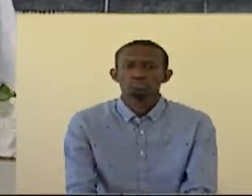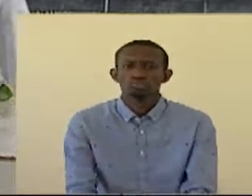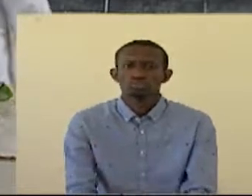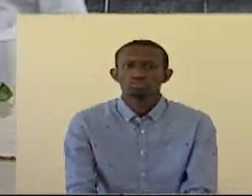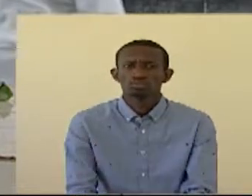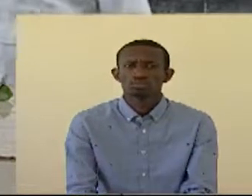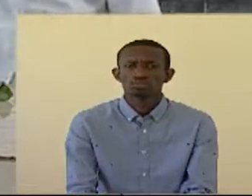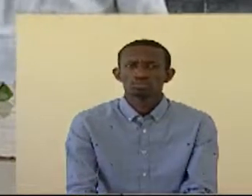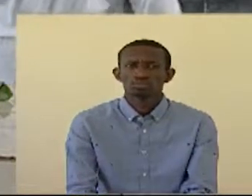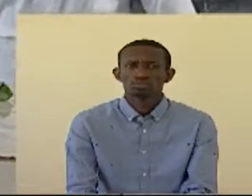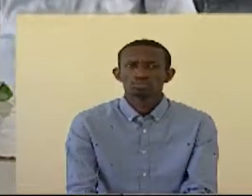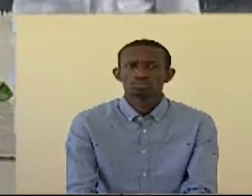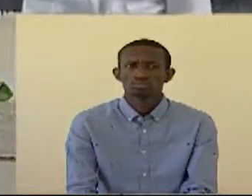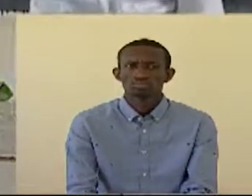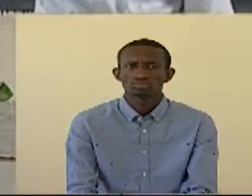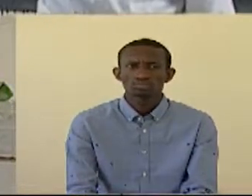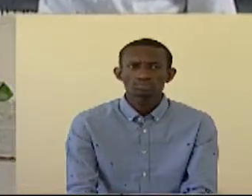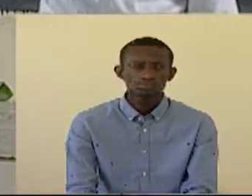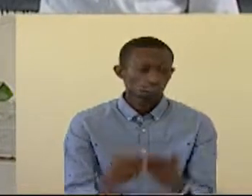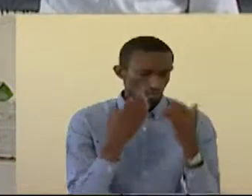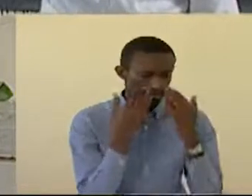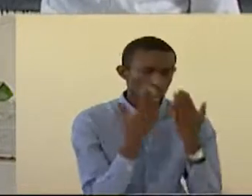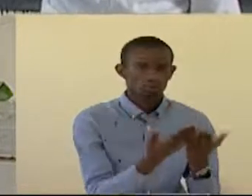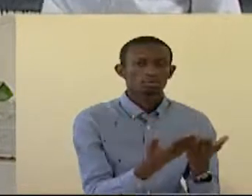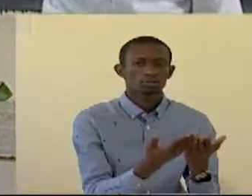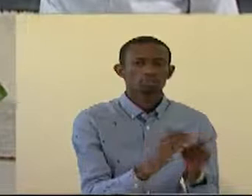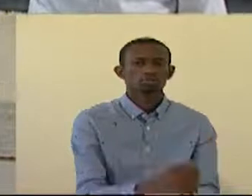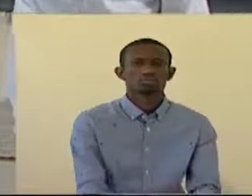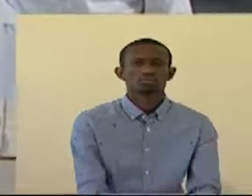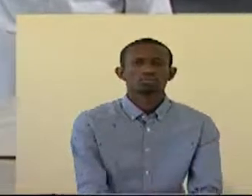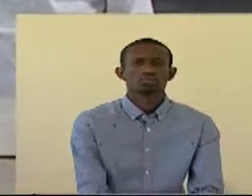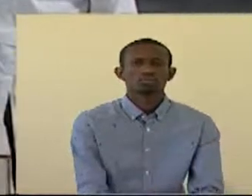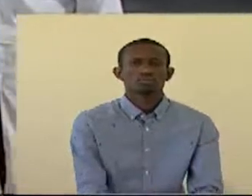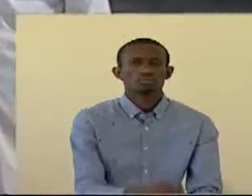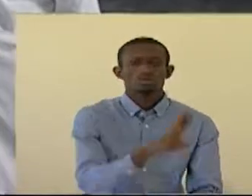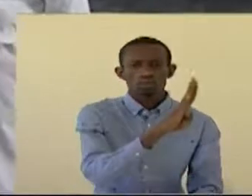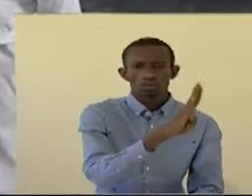you get a brick red precipitate.